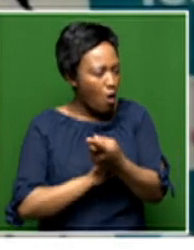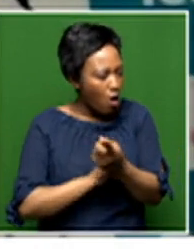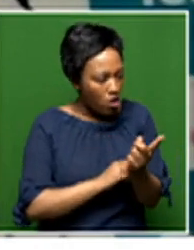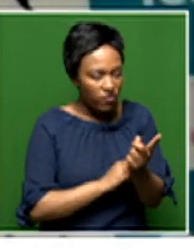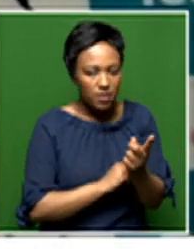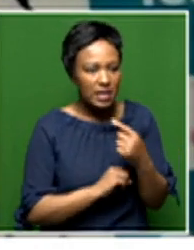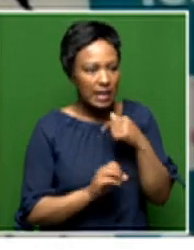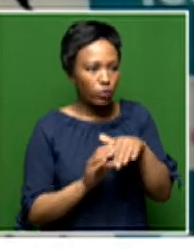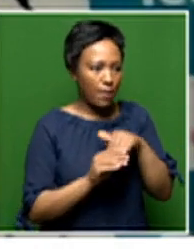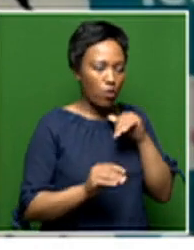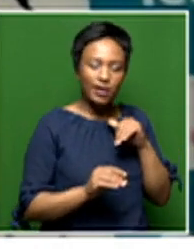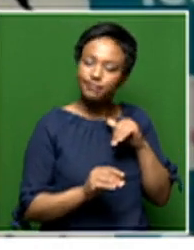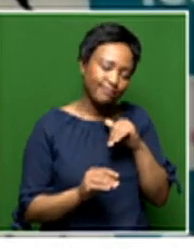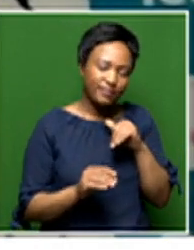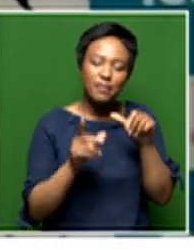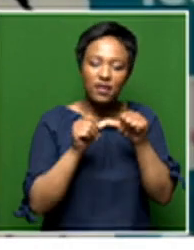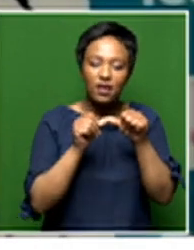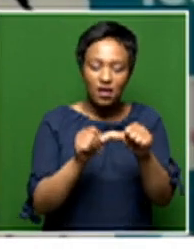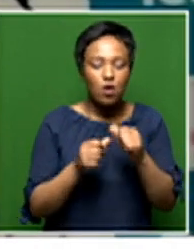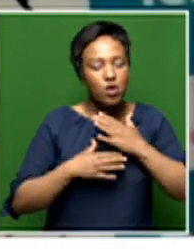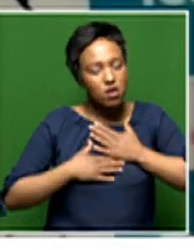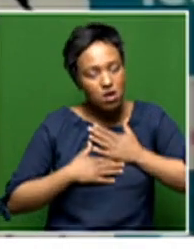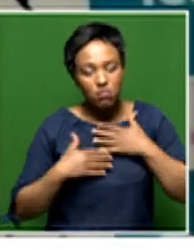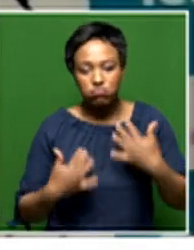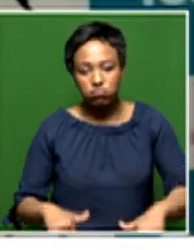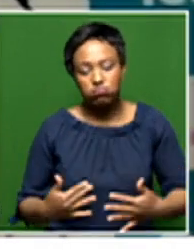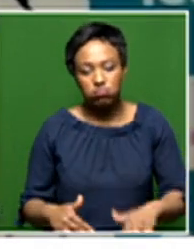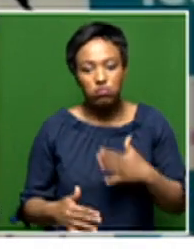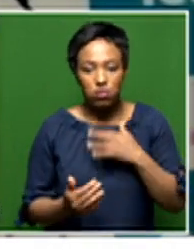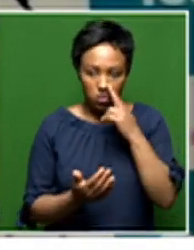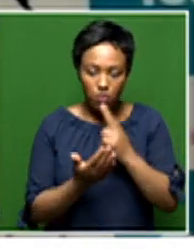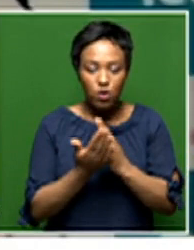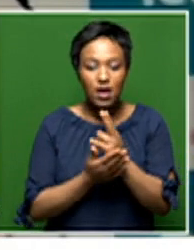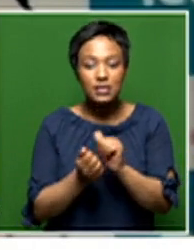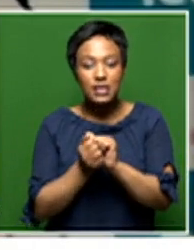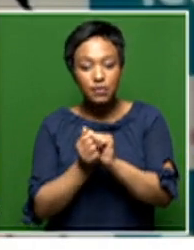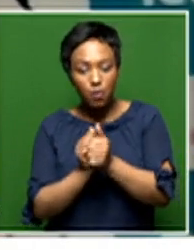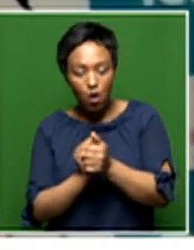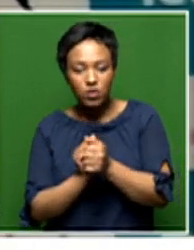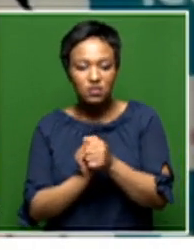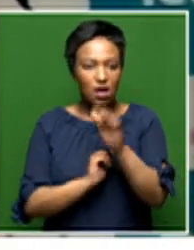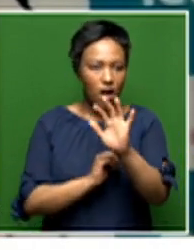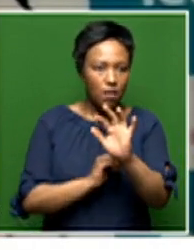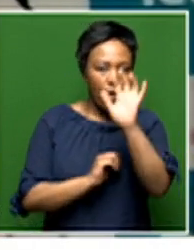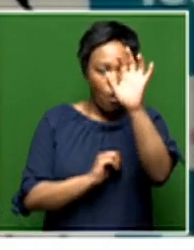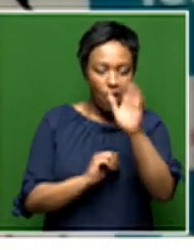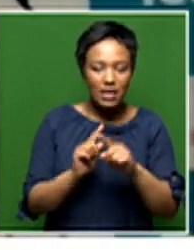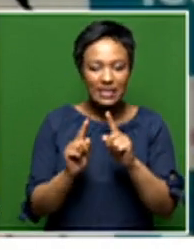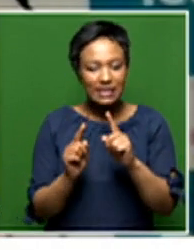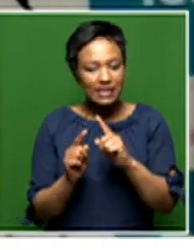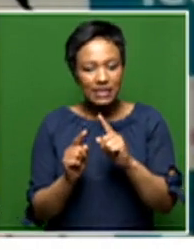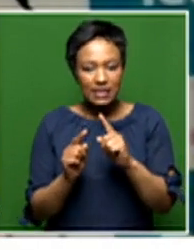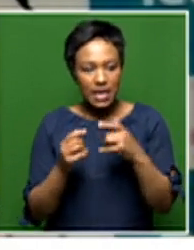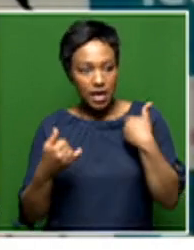said to us, we're pulling out. And that humbled us as Netball South Africa. Because let's be honest, some sporting codes are not enjoying the luxury